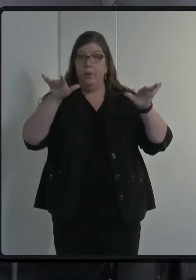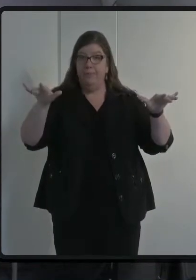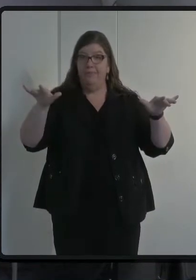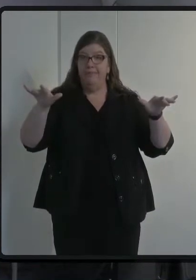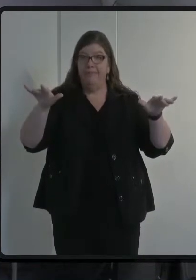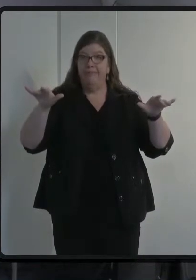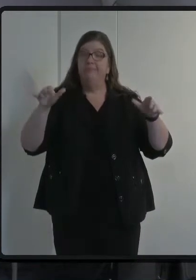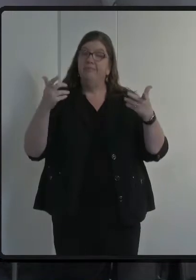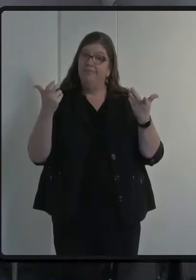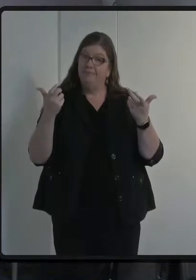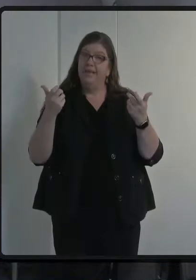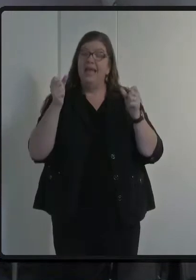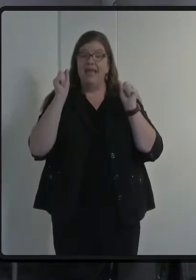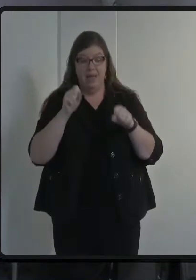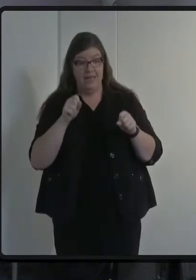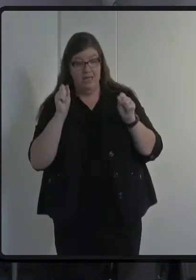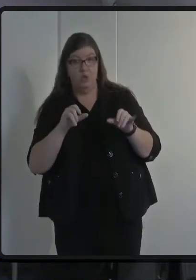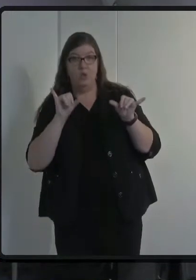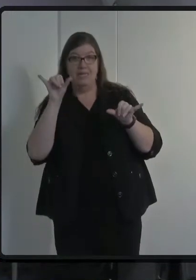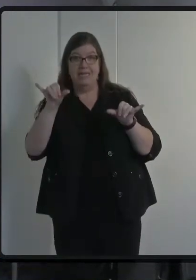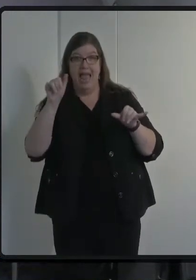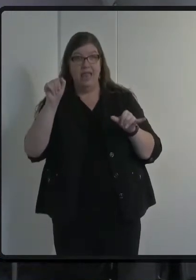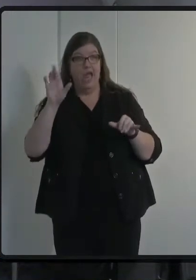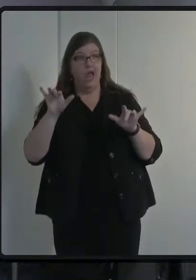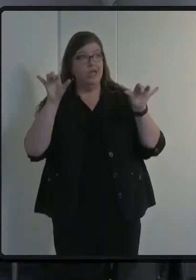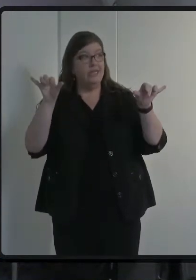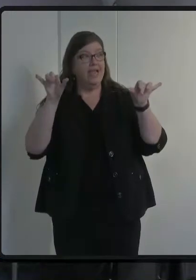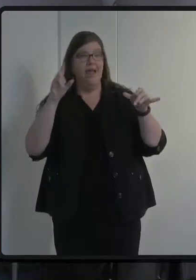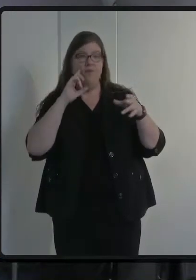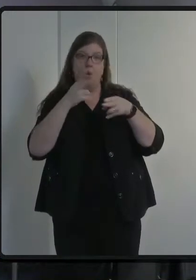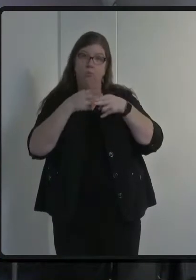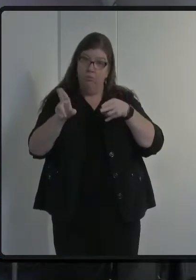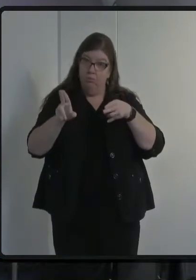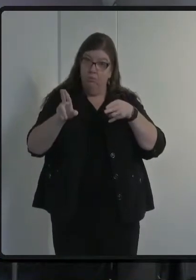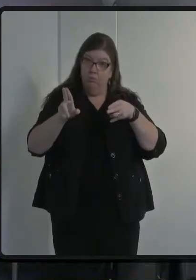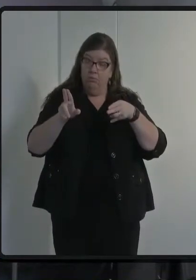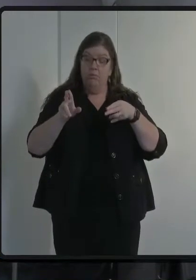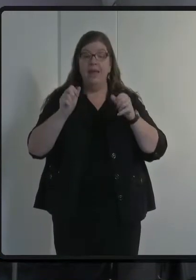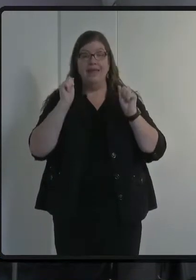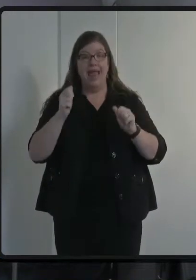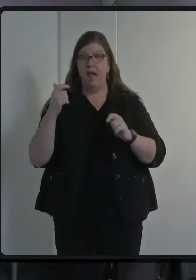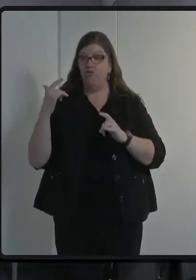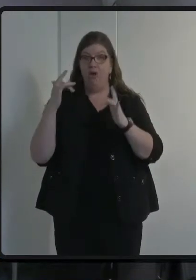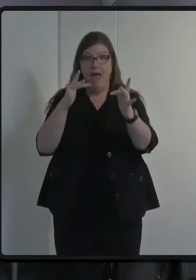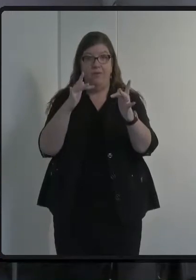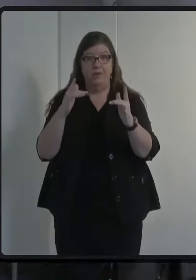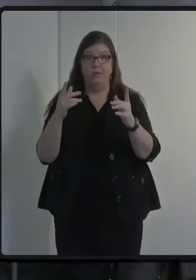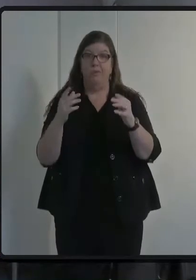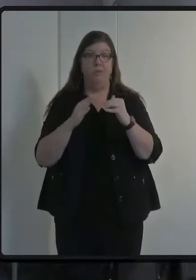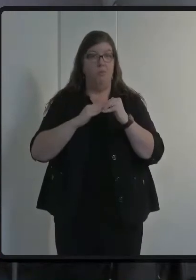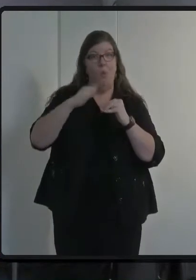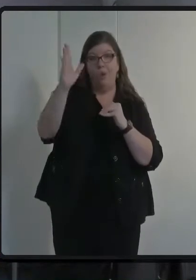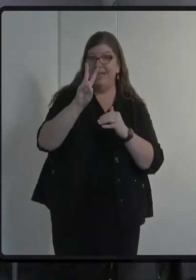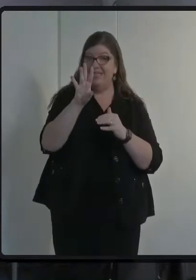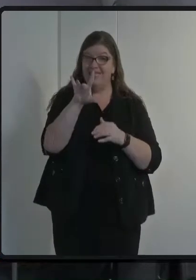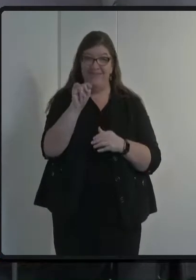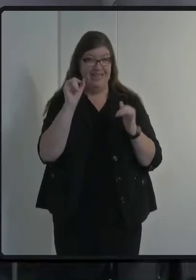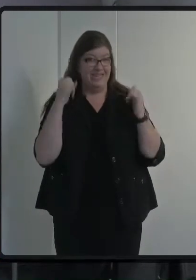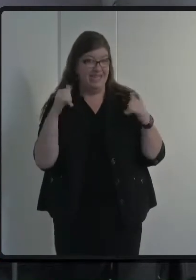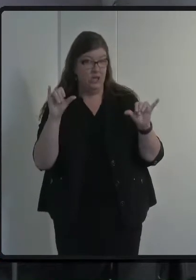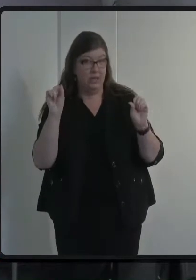has the capacity to stay suspended in the air for a little while. It can travel even farther than 6 feet and still